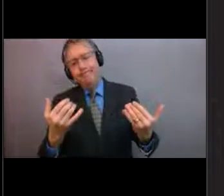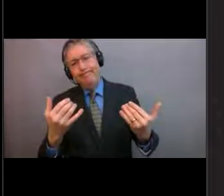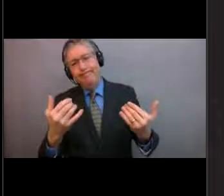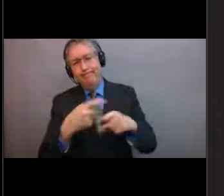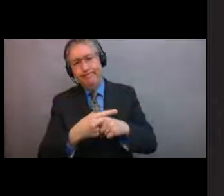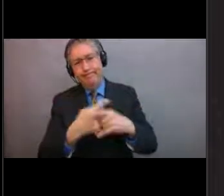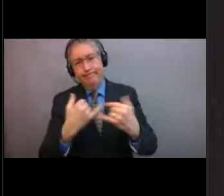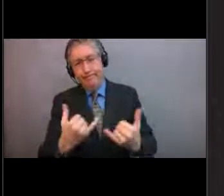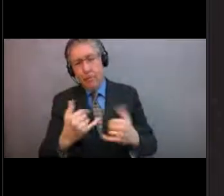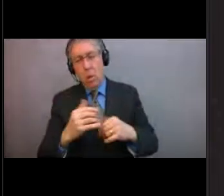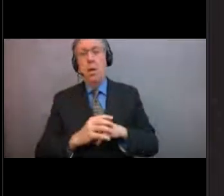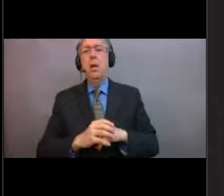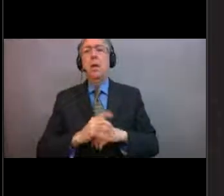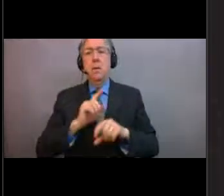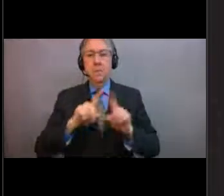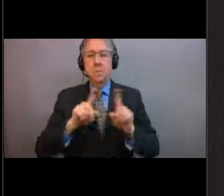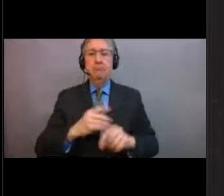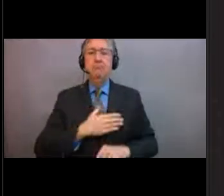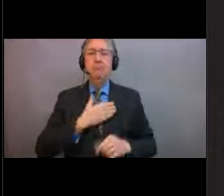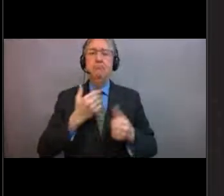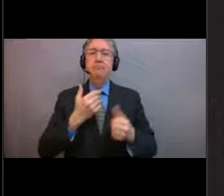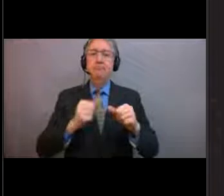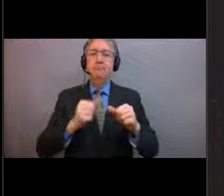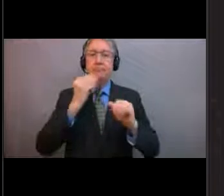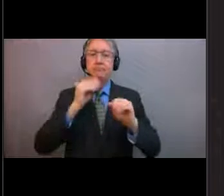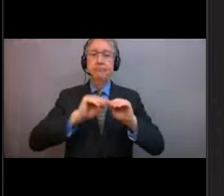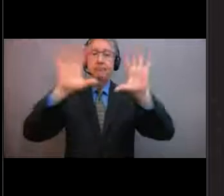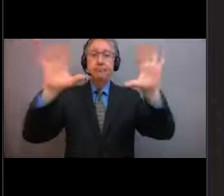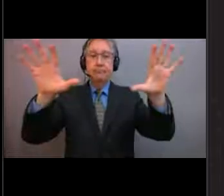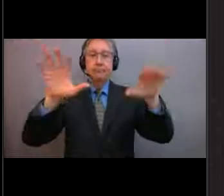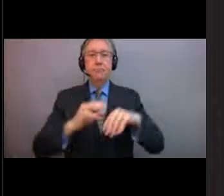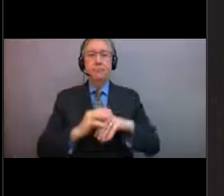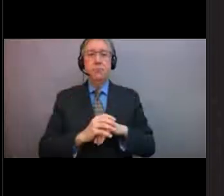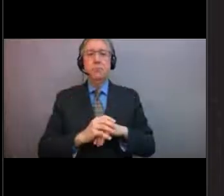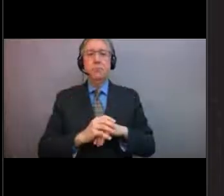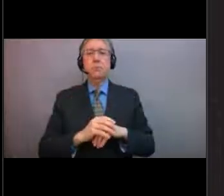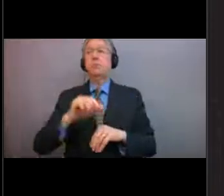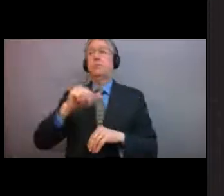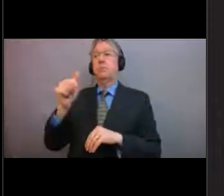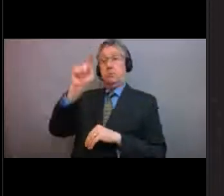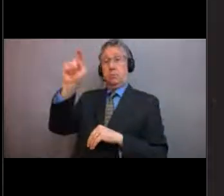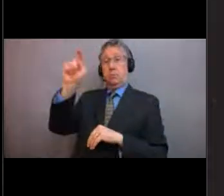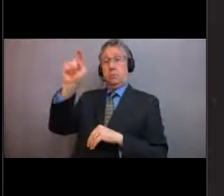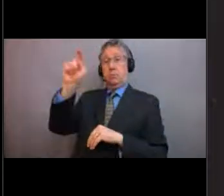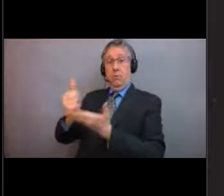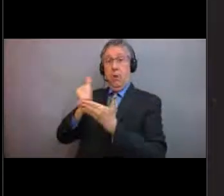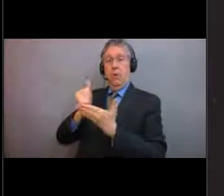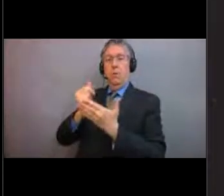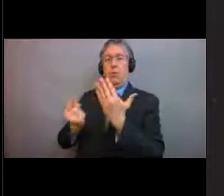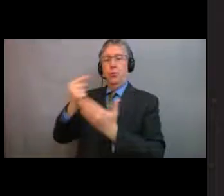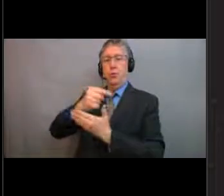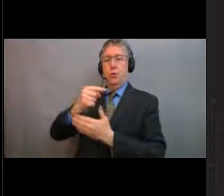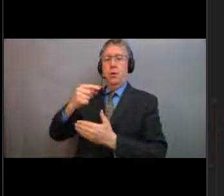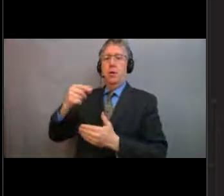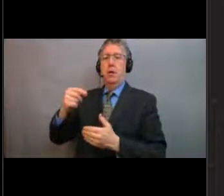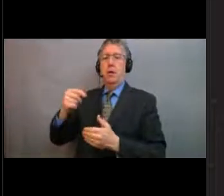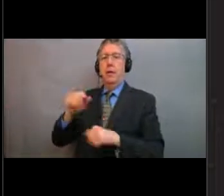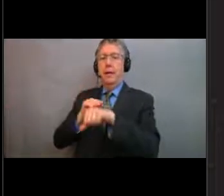number of other people were involved in making sure that we conducted the review of these papers. So I want to thank the portfolio advisors, the